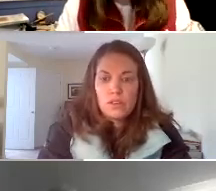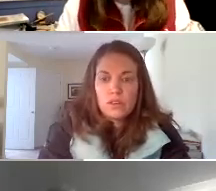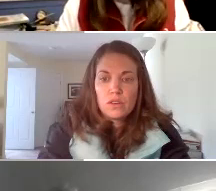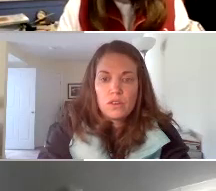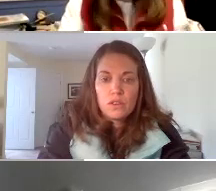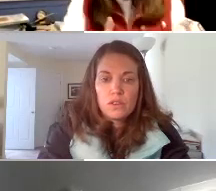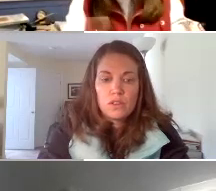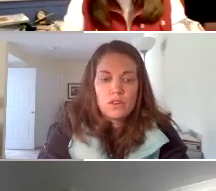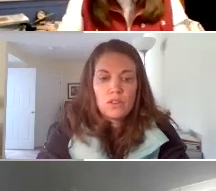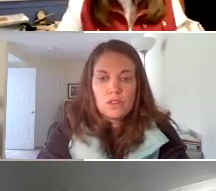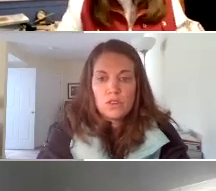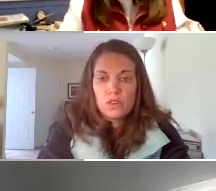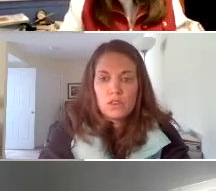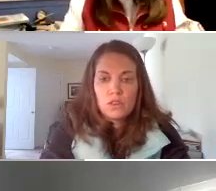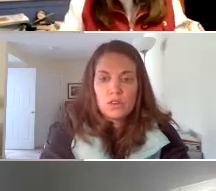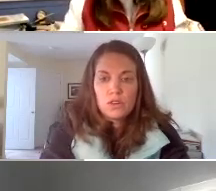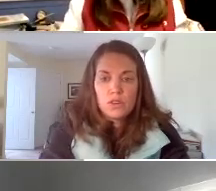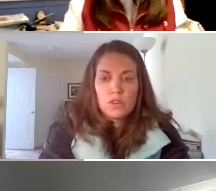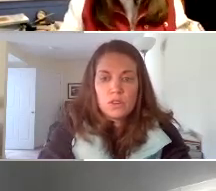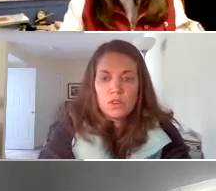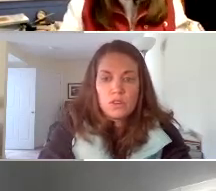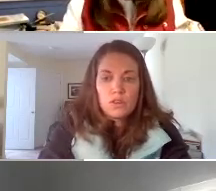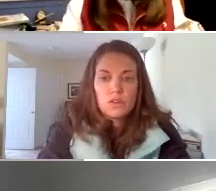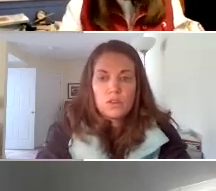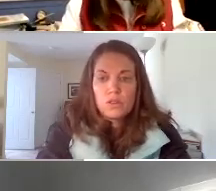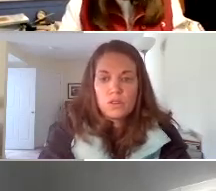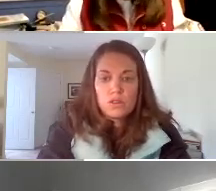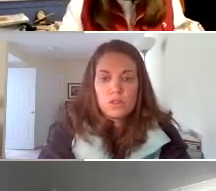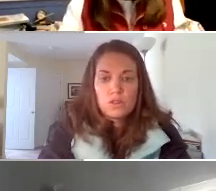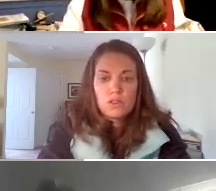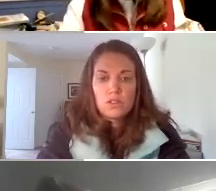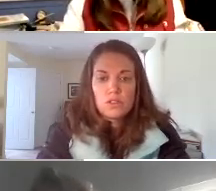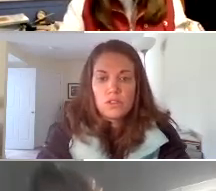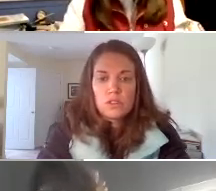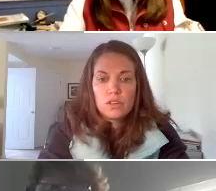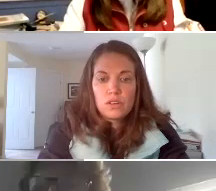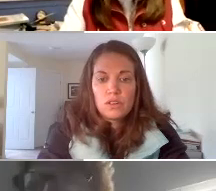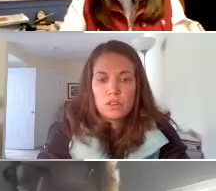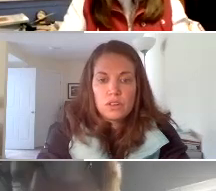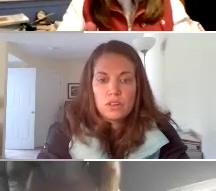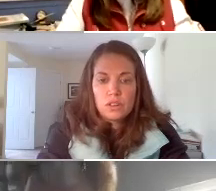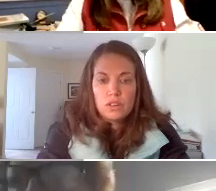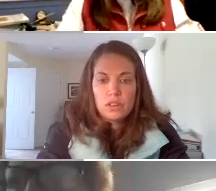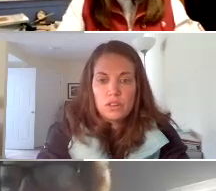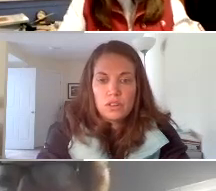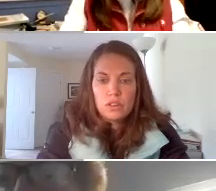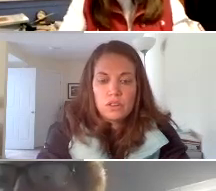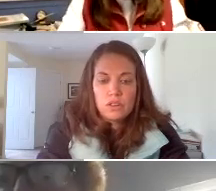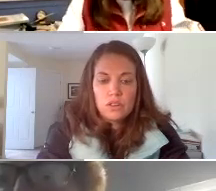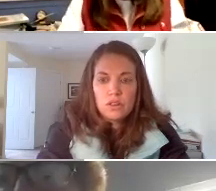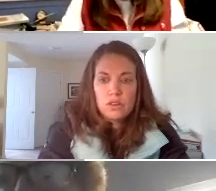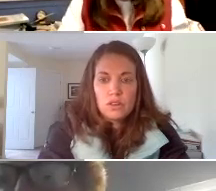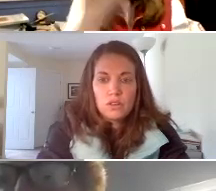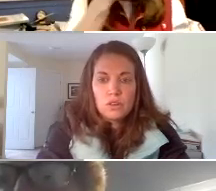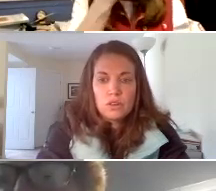present it in a reasonable distance, give lots of latency, and then from there determine if you need to move it closer or a little bit